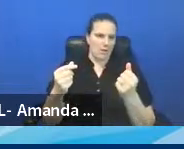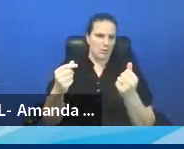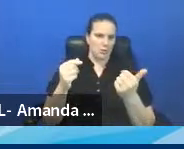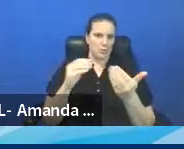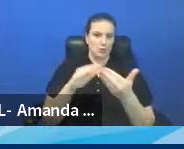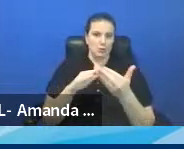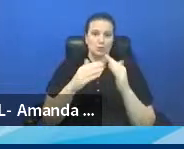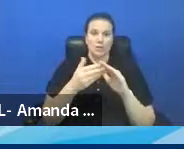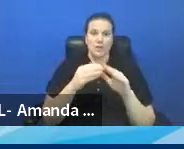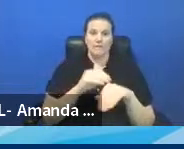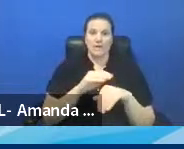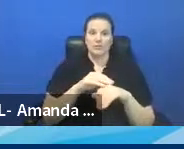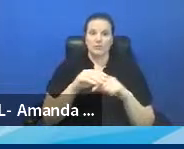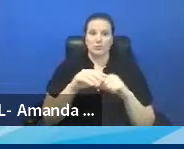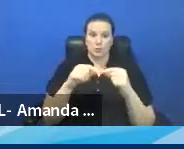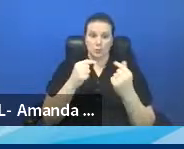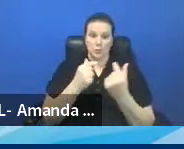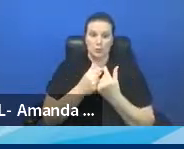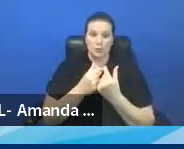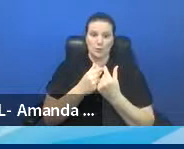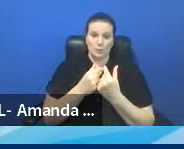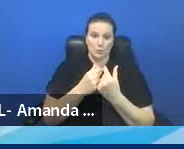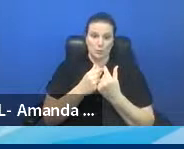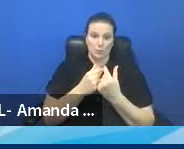community advisory group will be